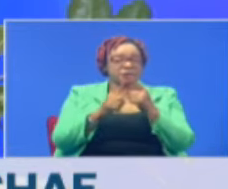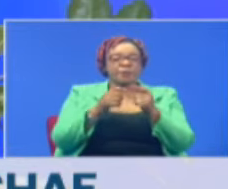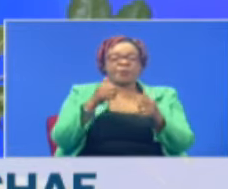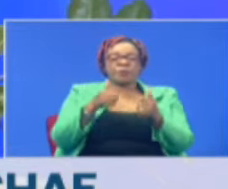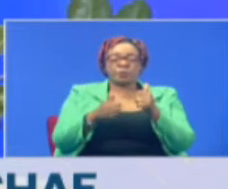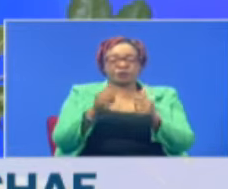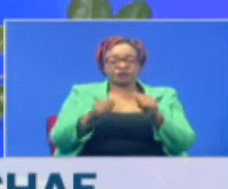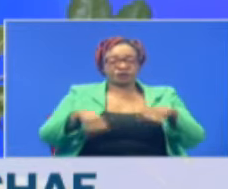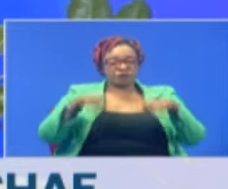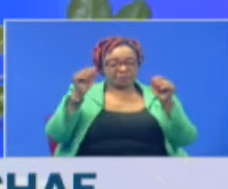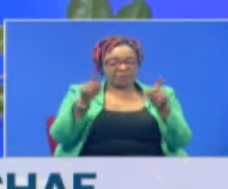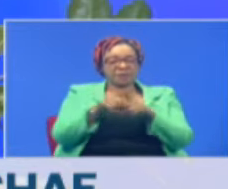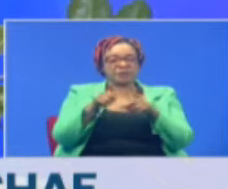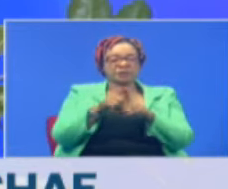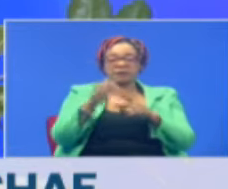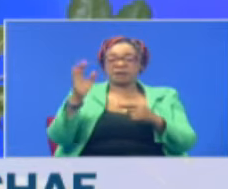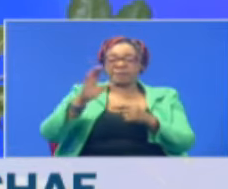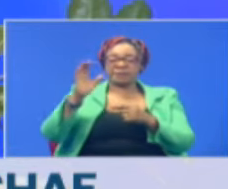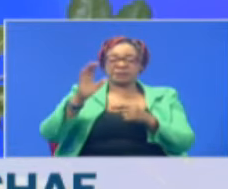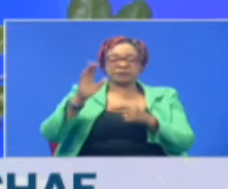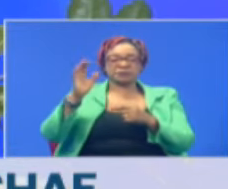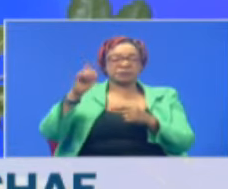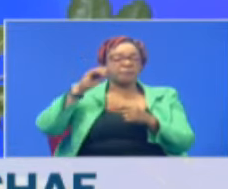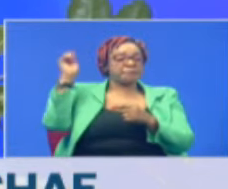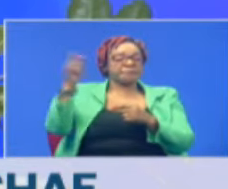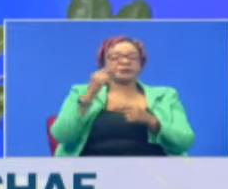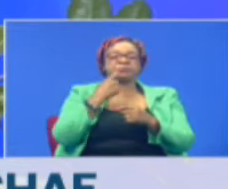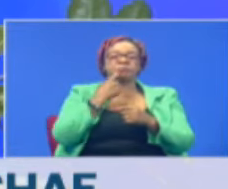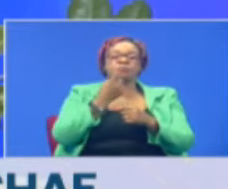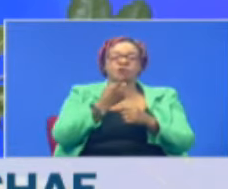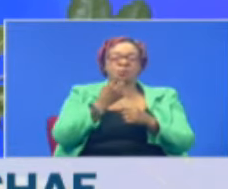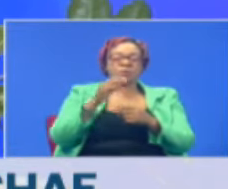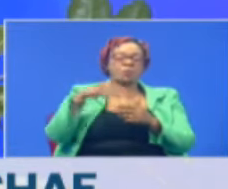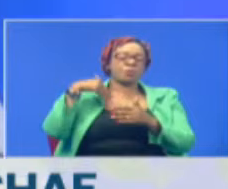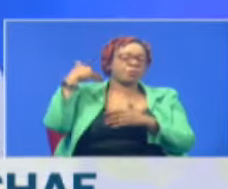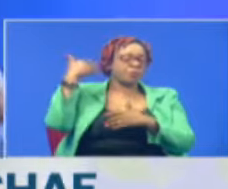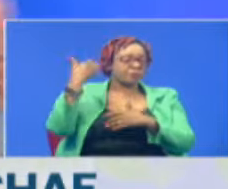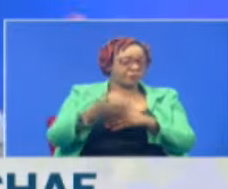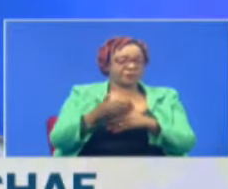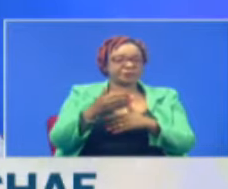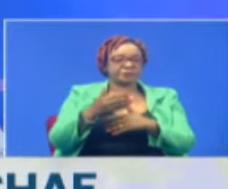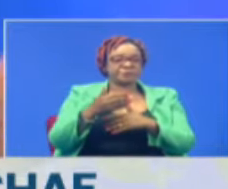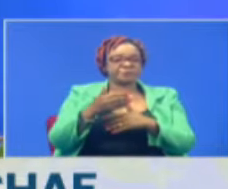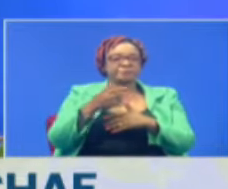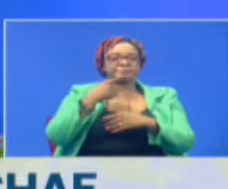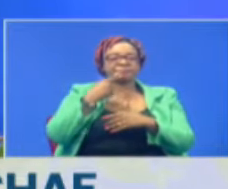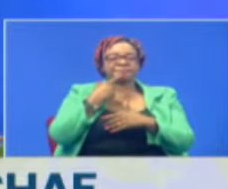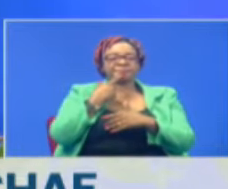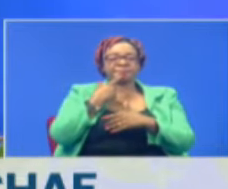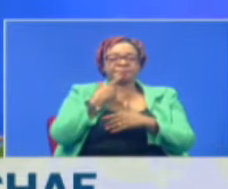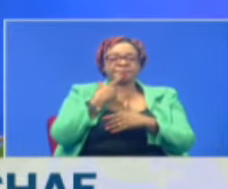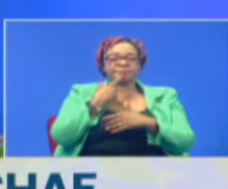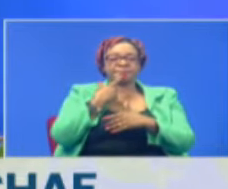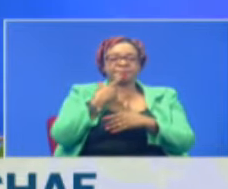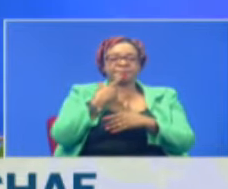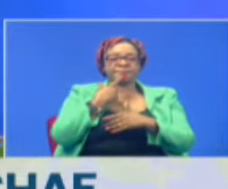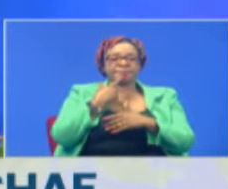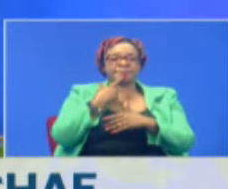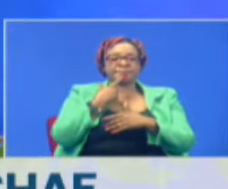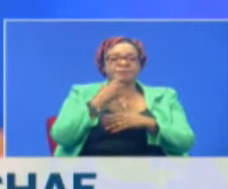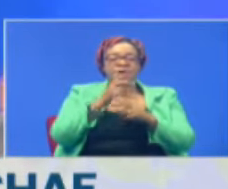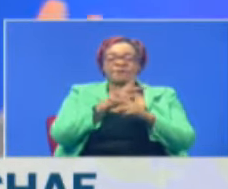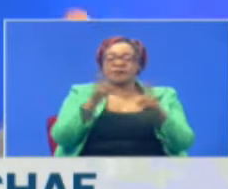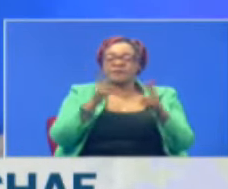chairman of the cabinet, President Moi, would always defer to Mzee Nyachai. He was a very compassionate person, but he